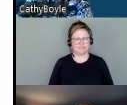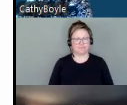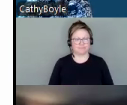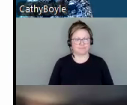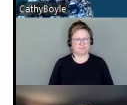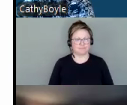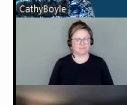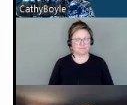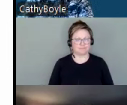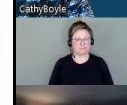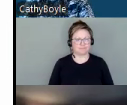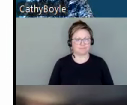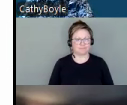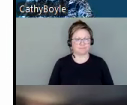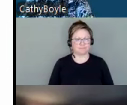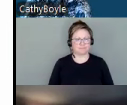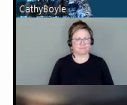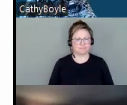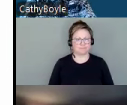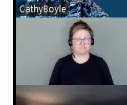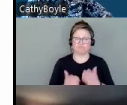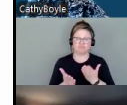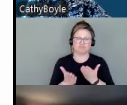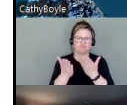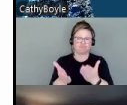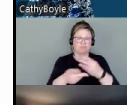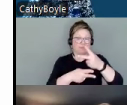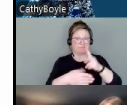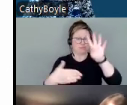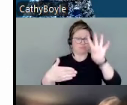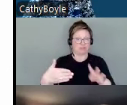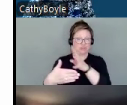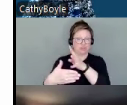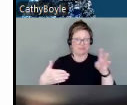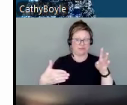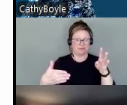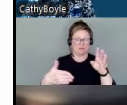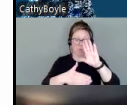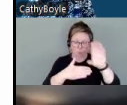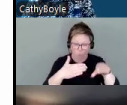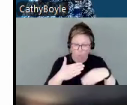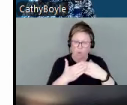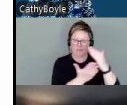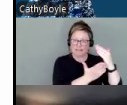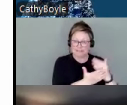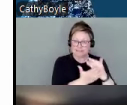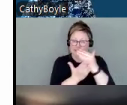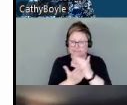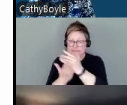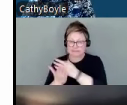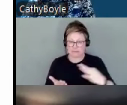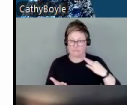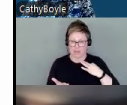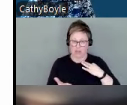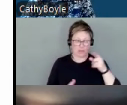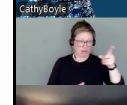It's a good idea to keep a spreadsheet of every place your family member has applied and include the